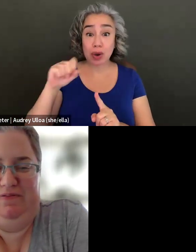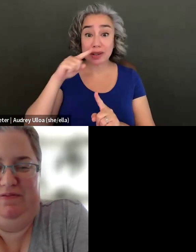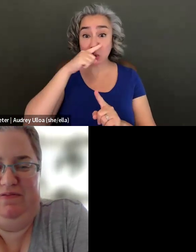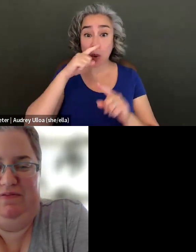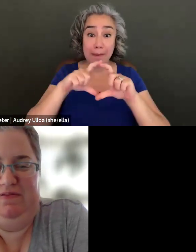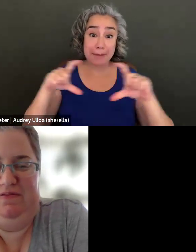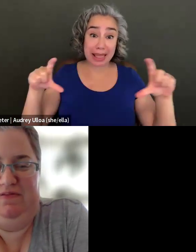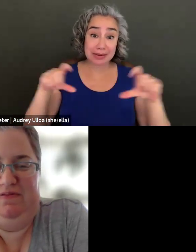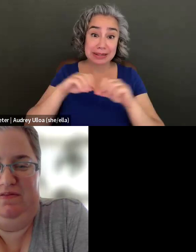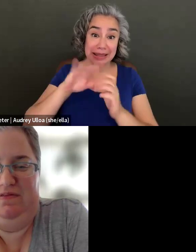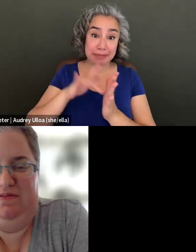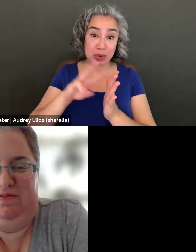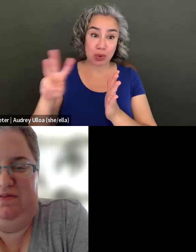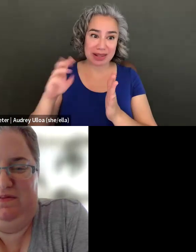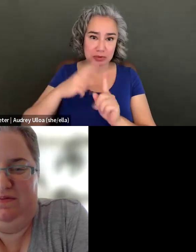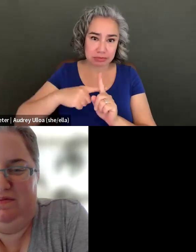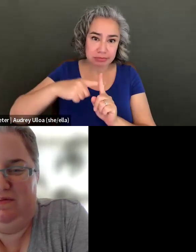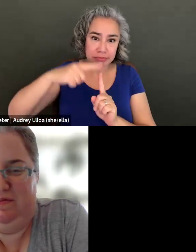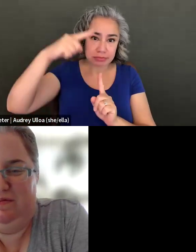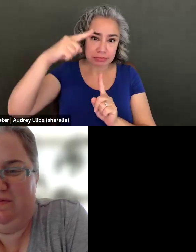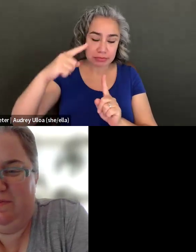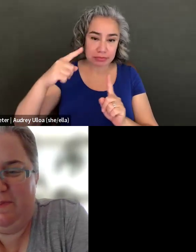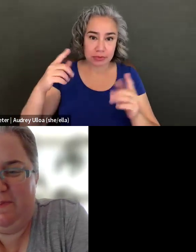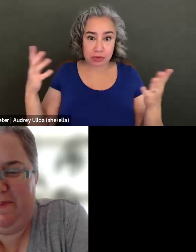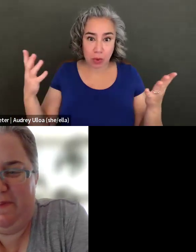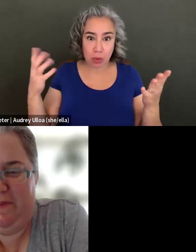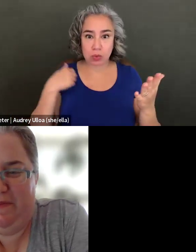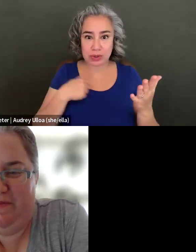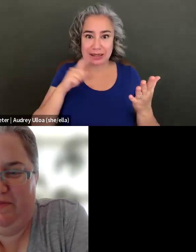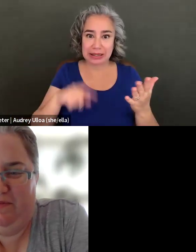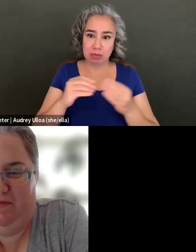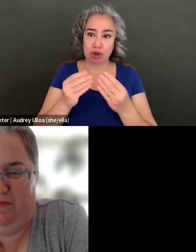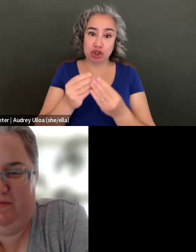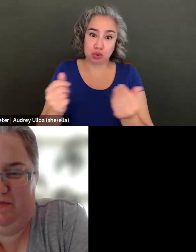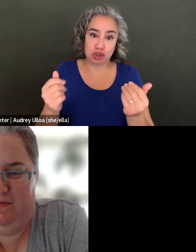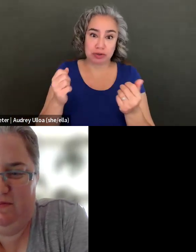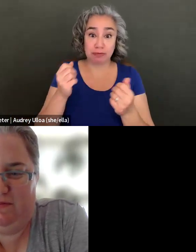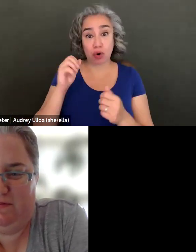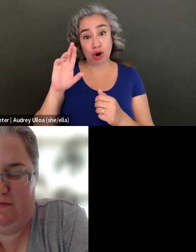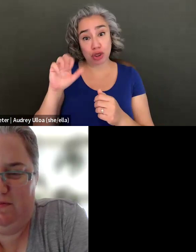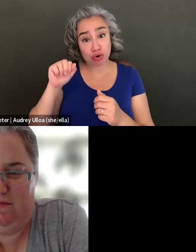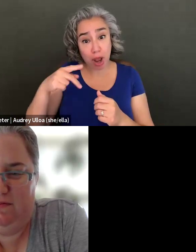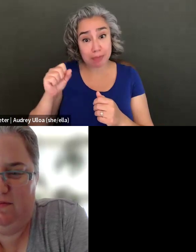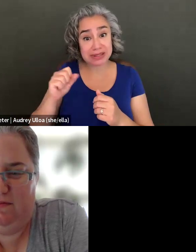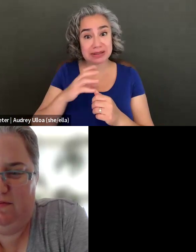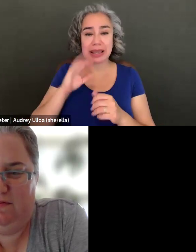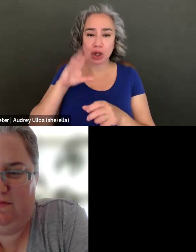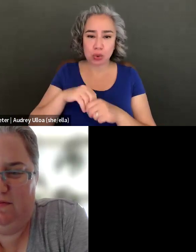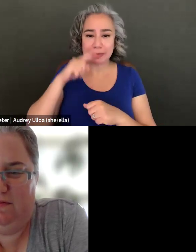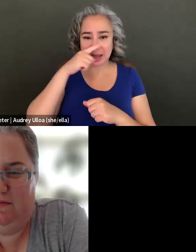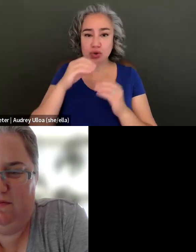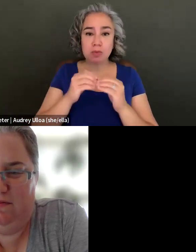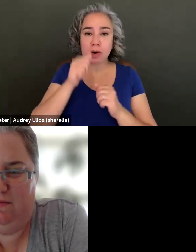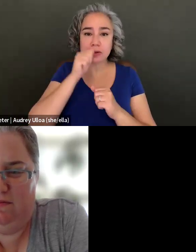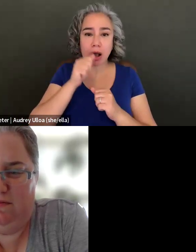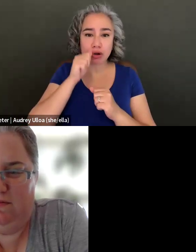Midwest. So we must look for solutions to make our crops, including maize, more tolerant to the increasing